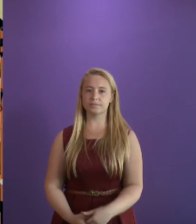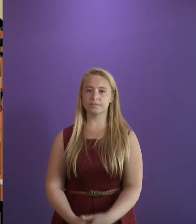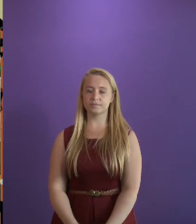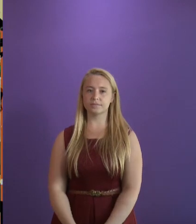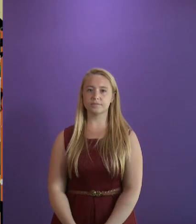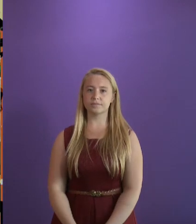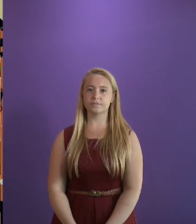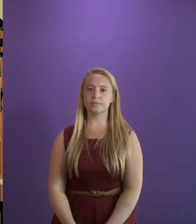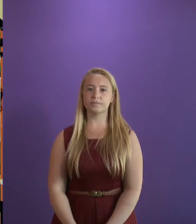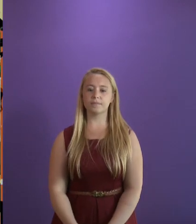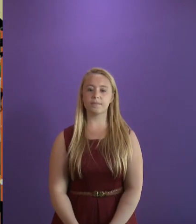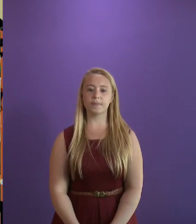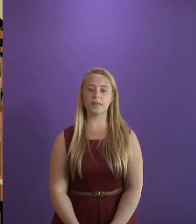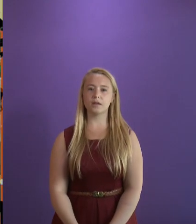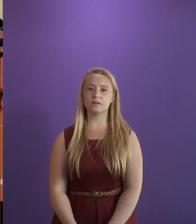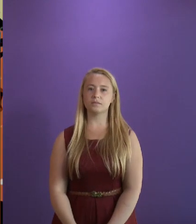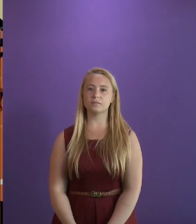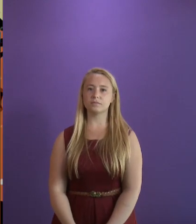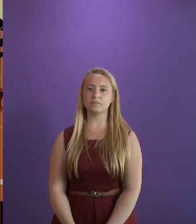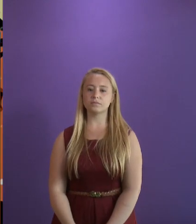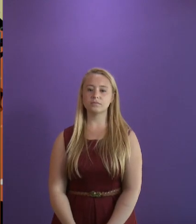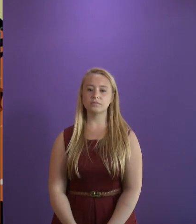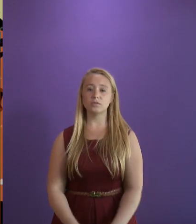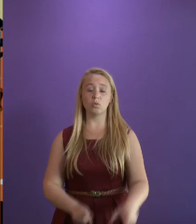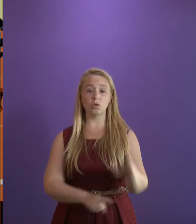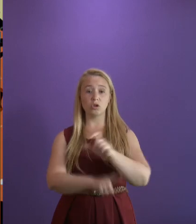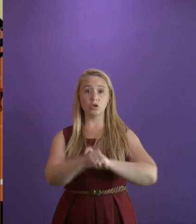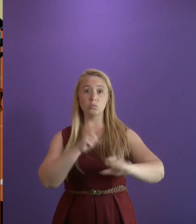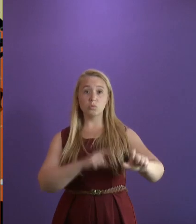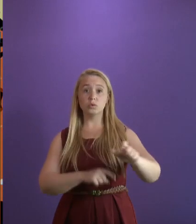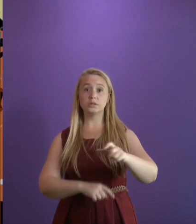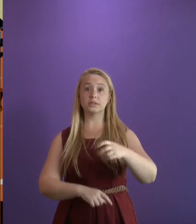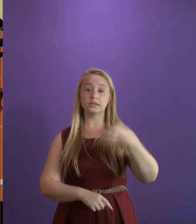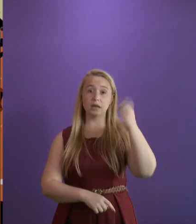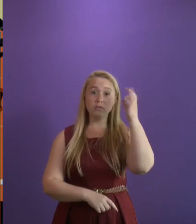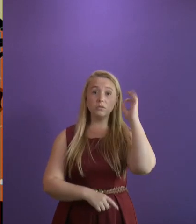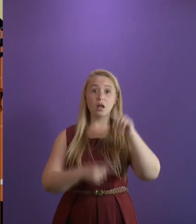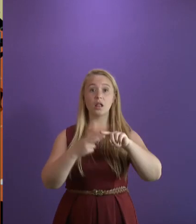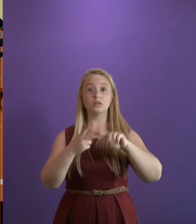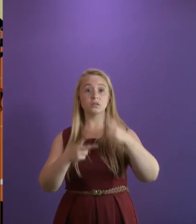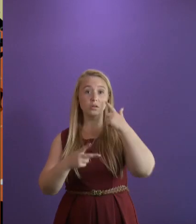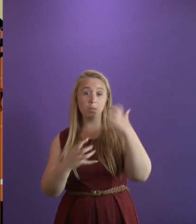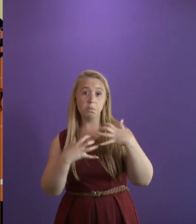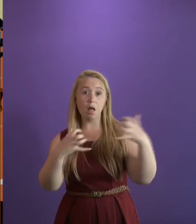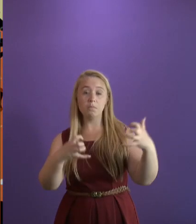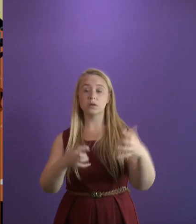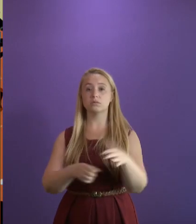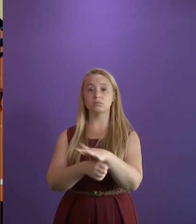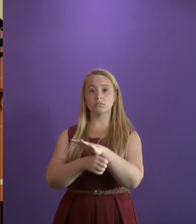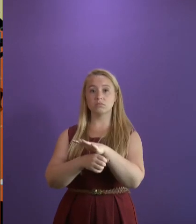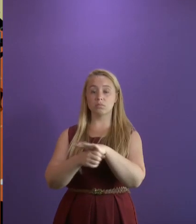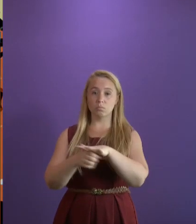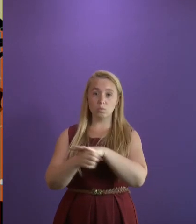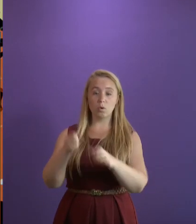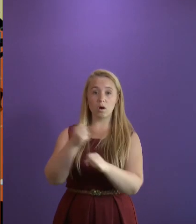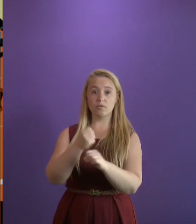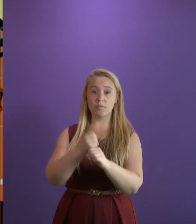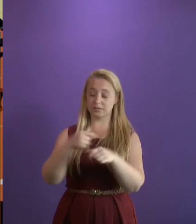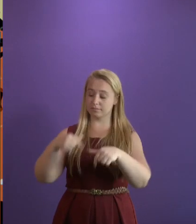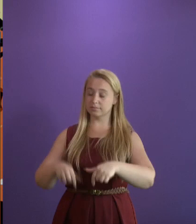Right across the board, community councils, youth parliament, local government, and of course your Scottish